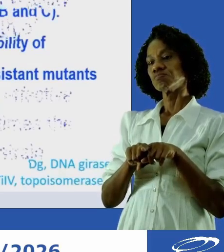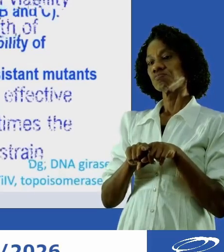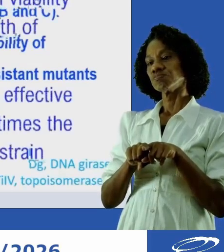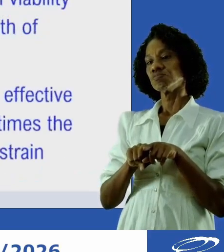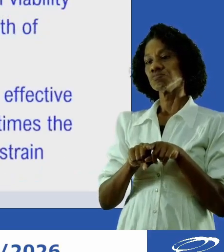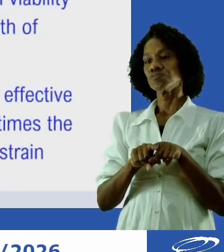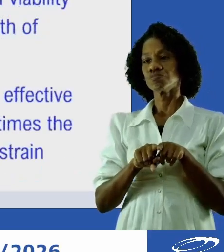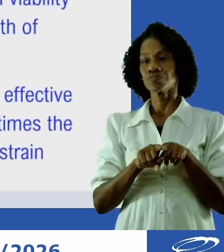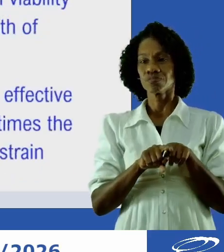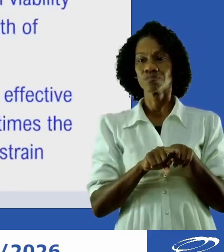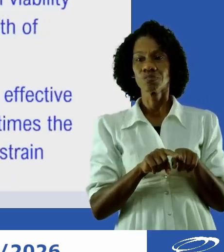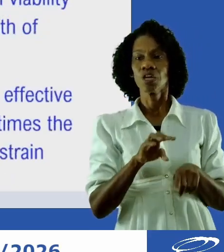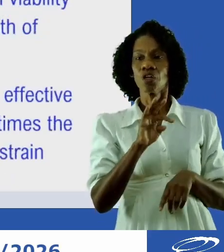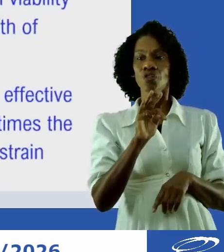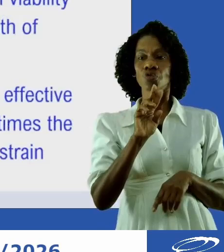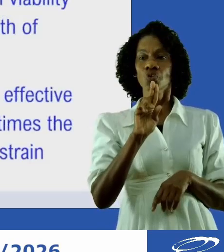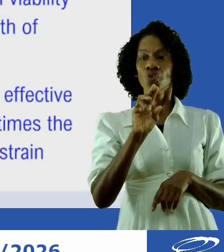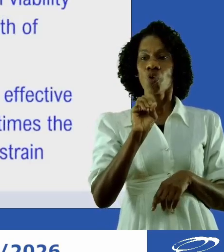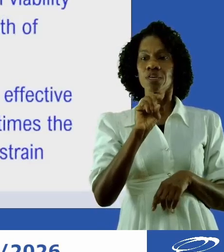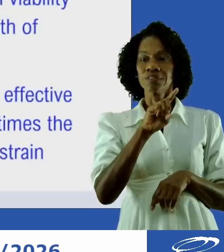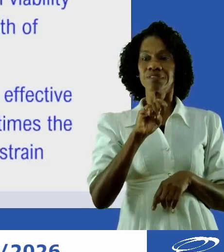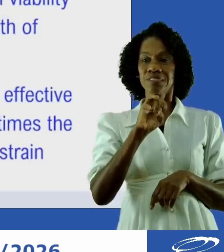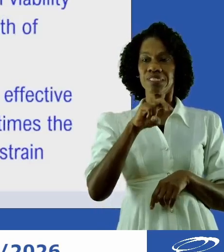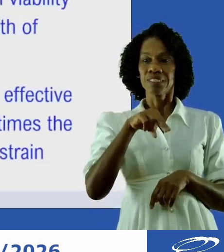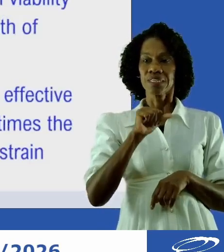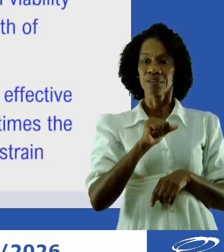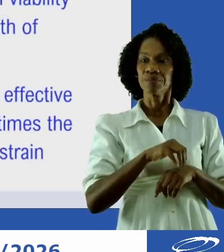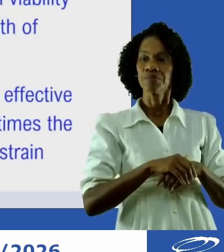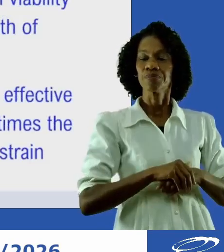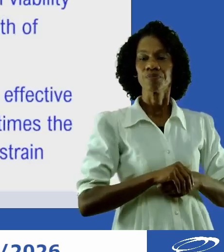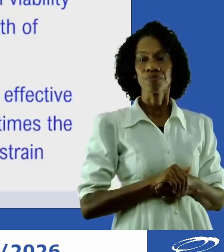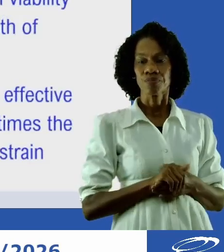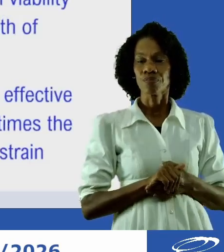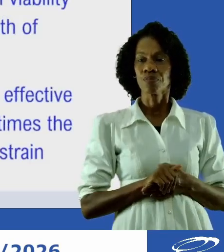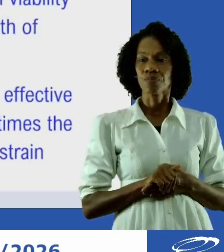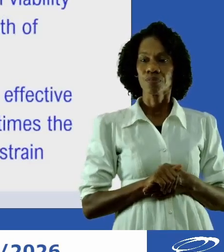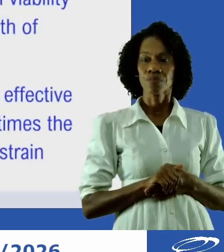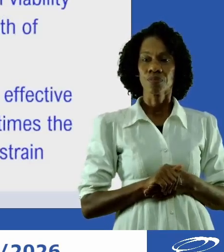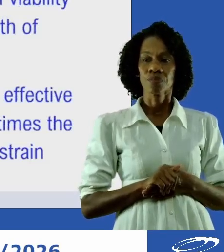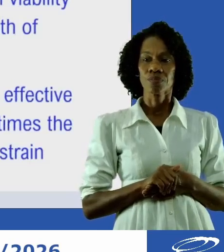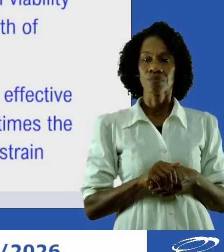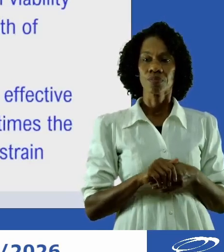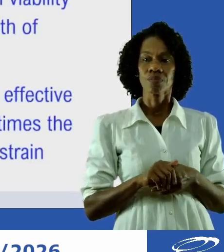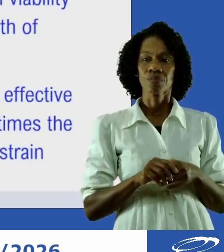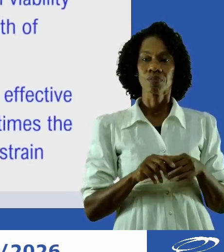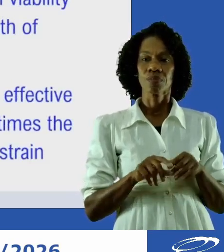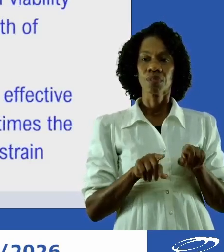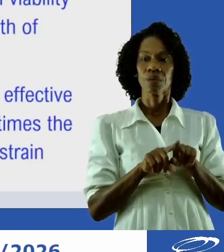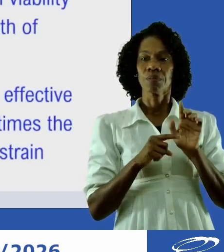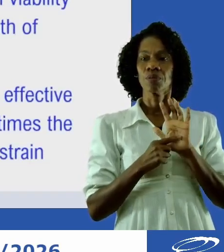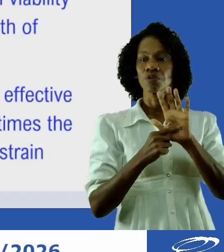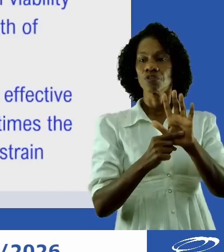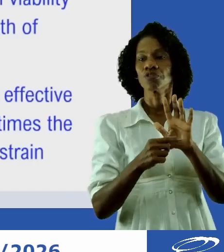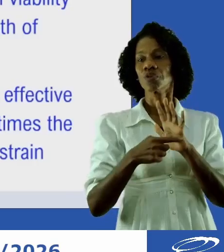beyond that, as we have mentioned before, it's also interesting to know for the